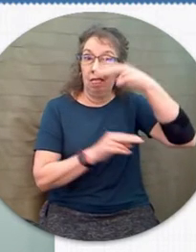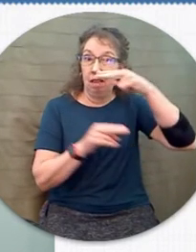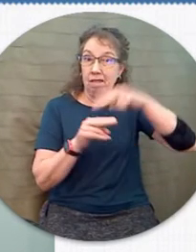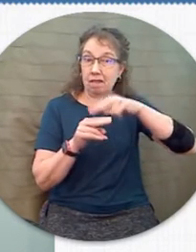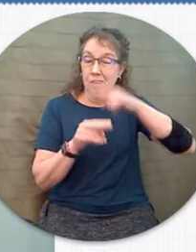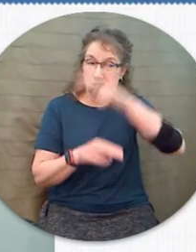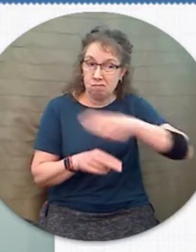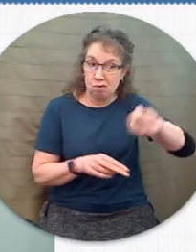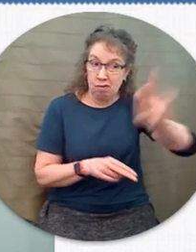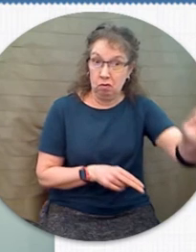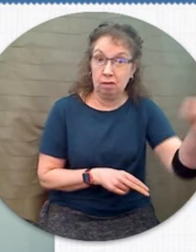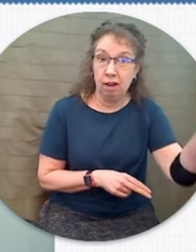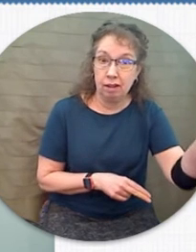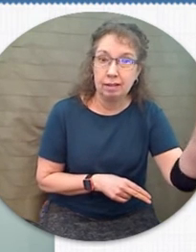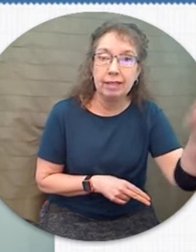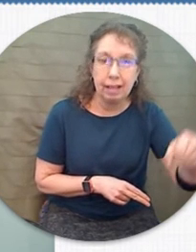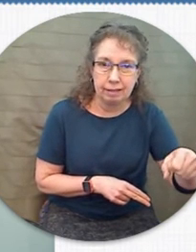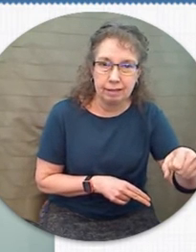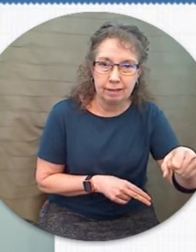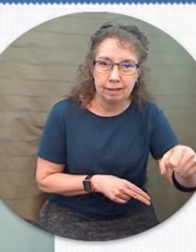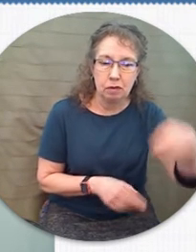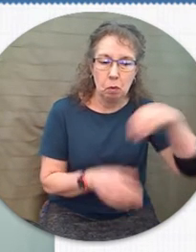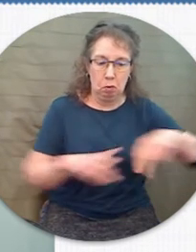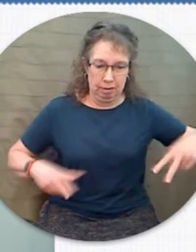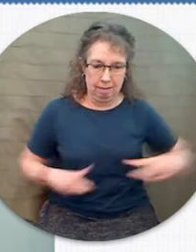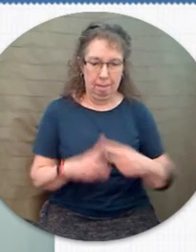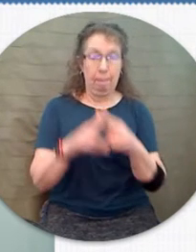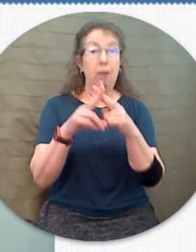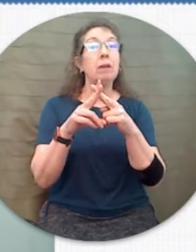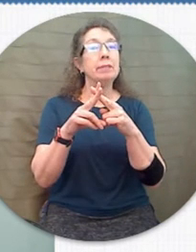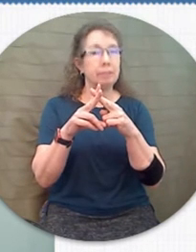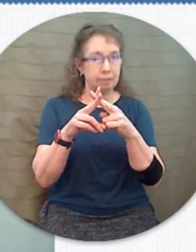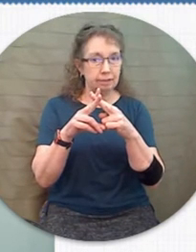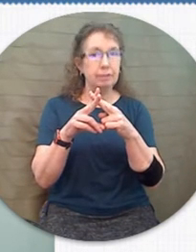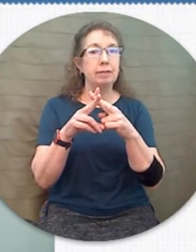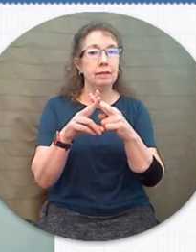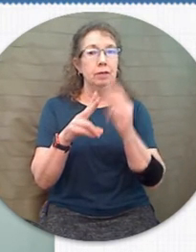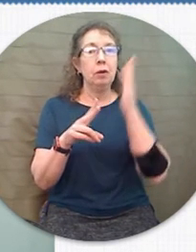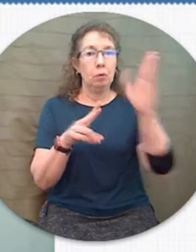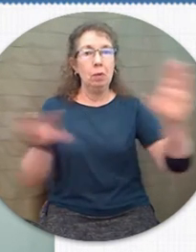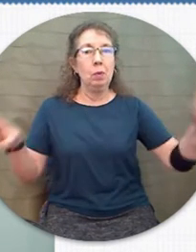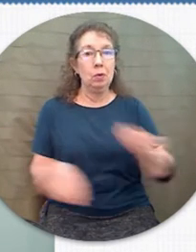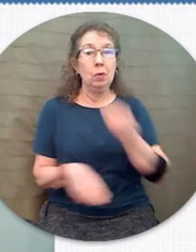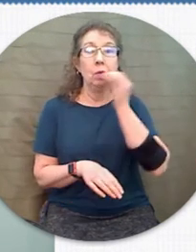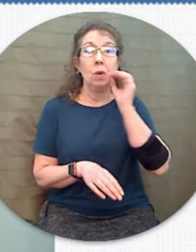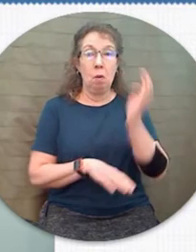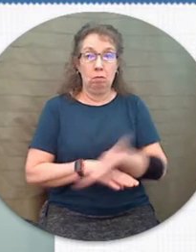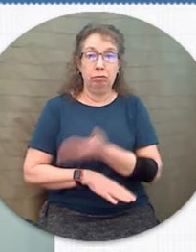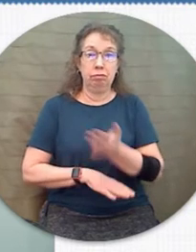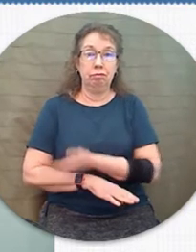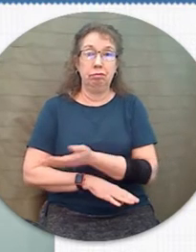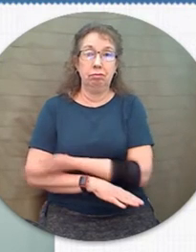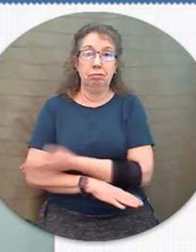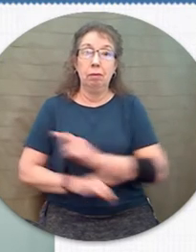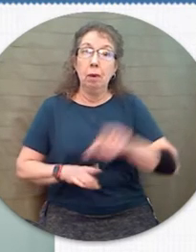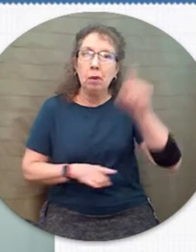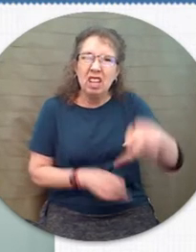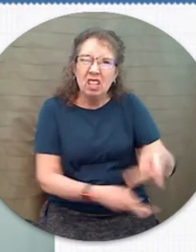France. So yes, we are in Paris. And yes, we are going to do a home renovation. And we need to